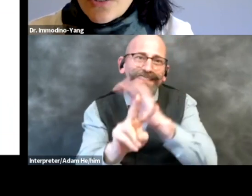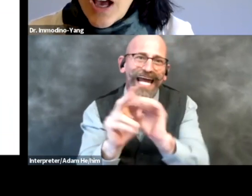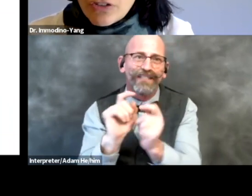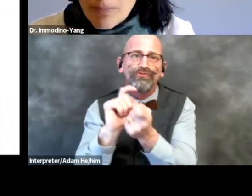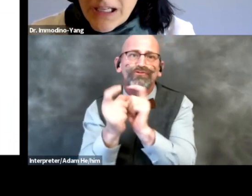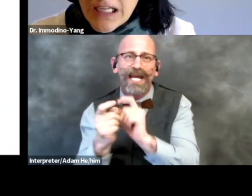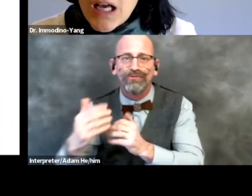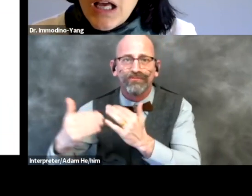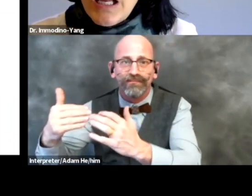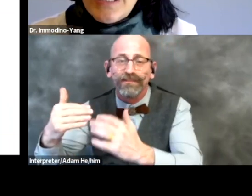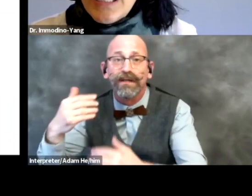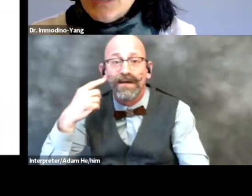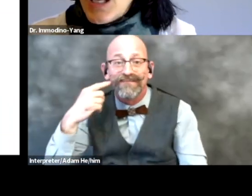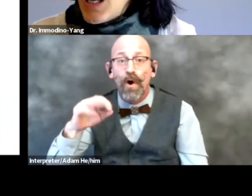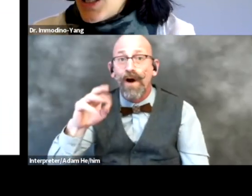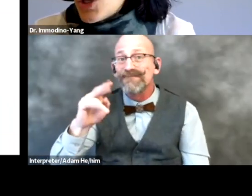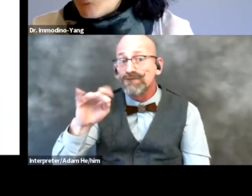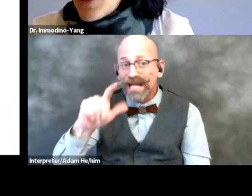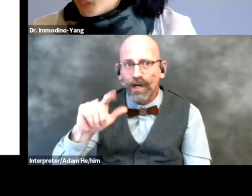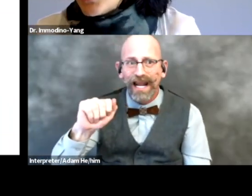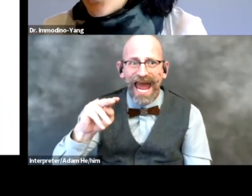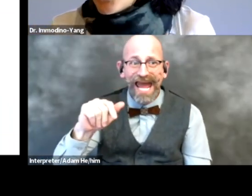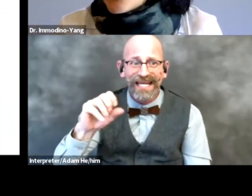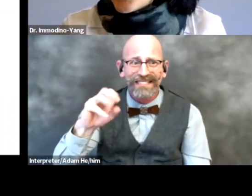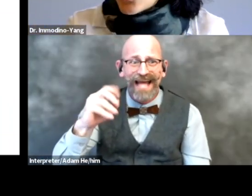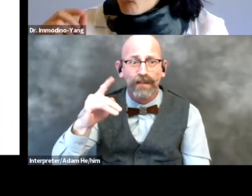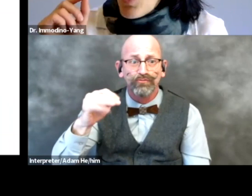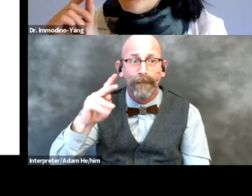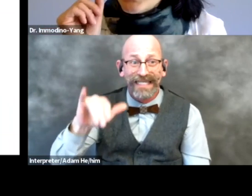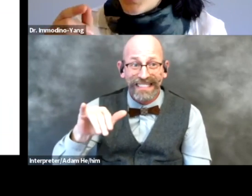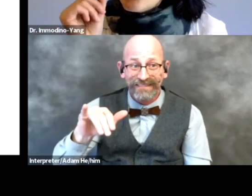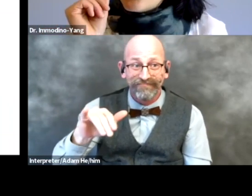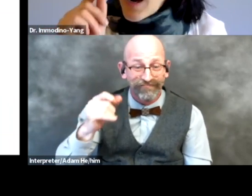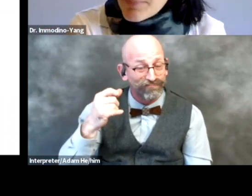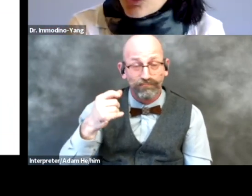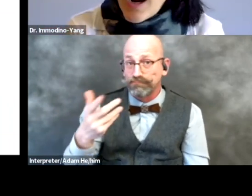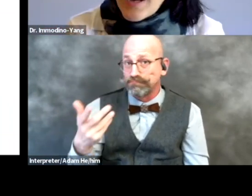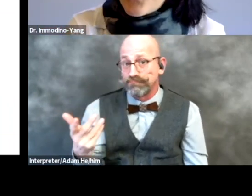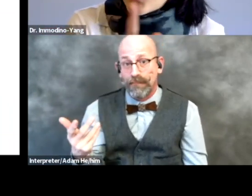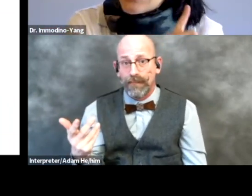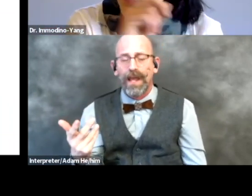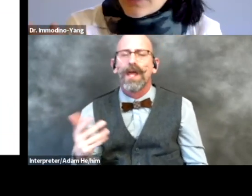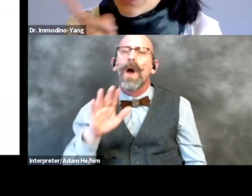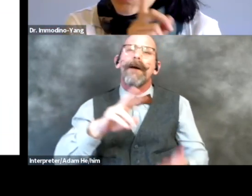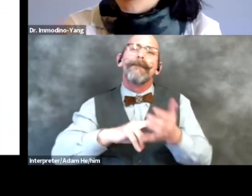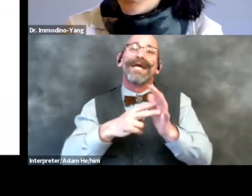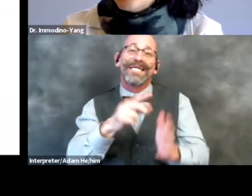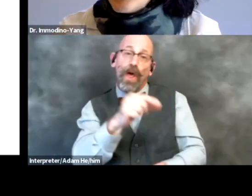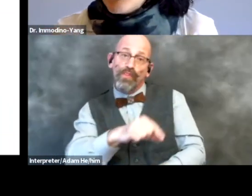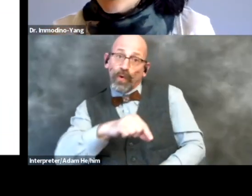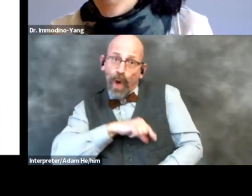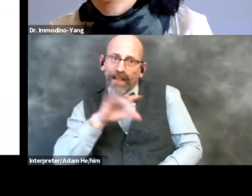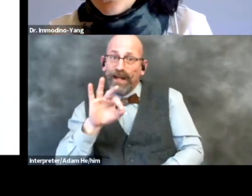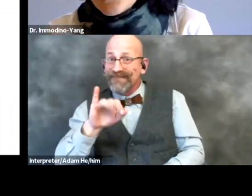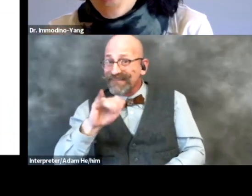fractional anisotropy, in basically the quality of fiber tracts that are connecting the brain,